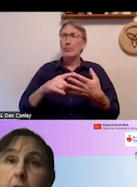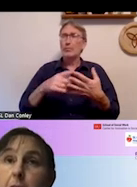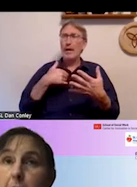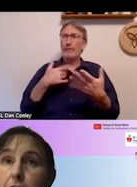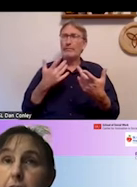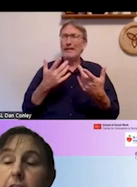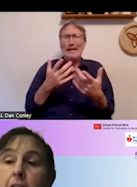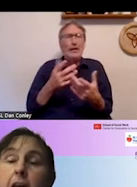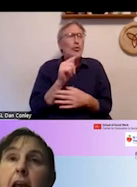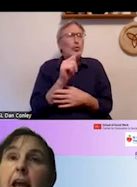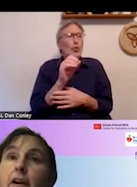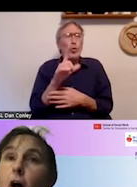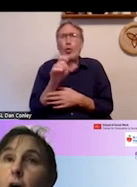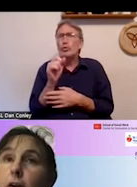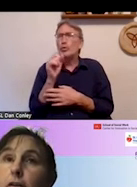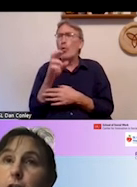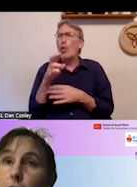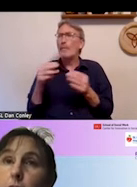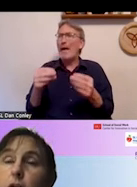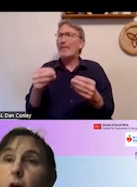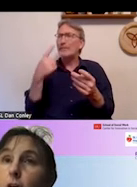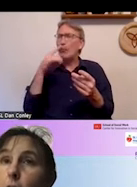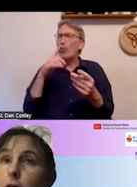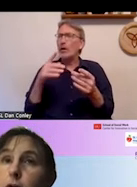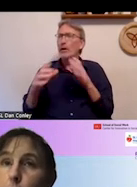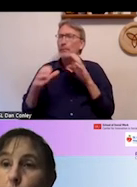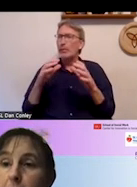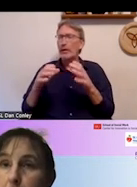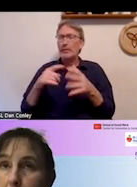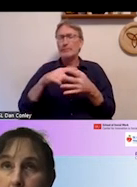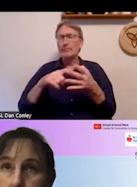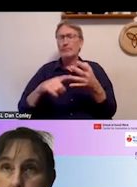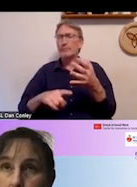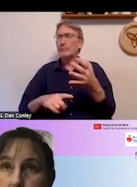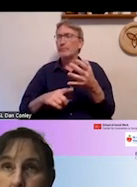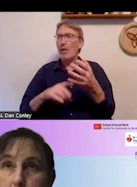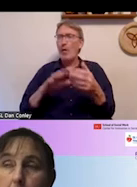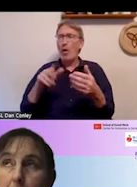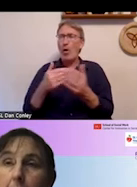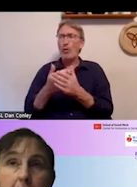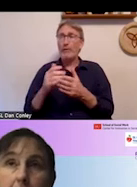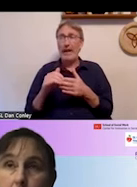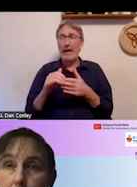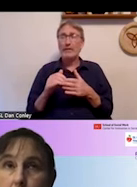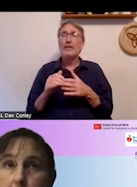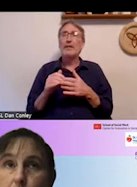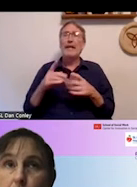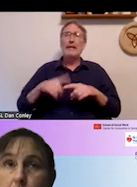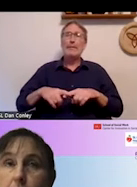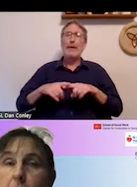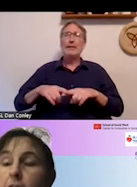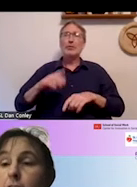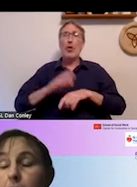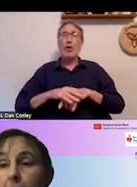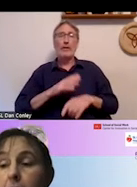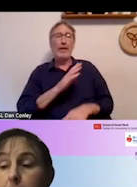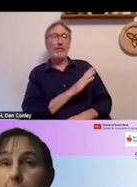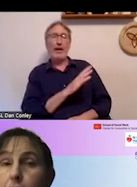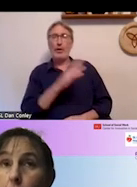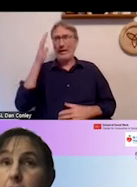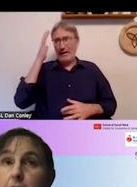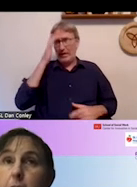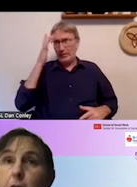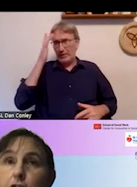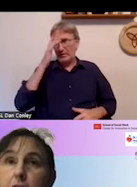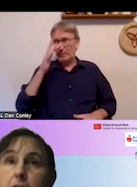tools and methods. And all of those are also going to be impacted by any health conditions that may